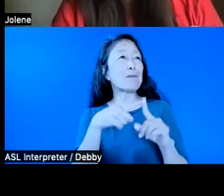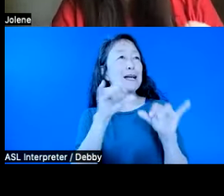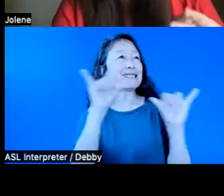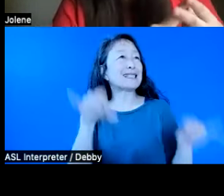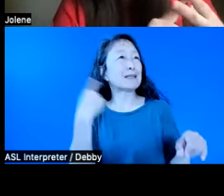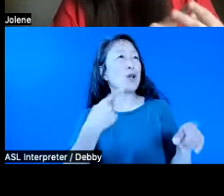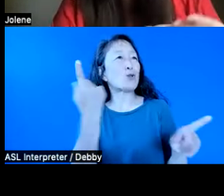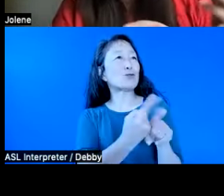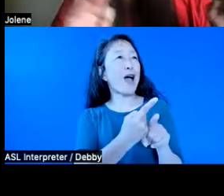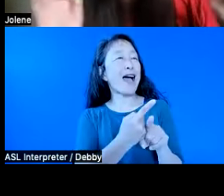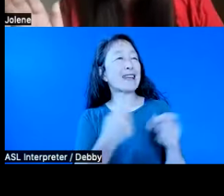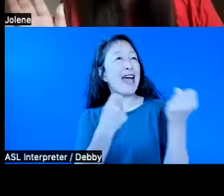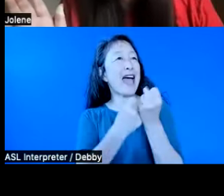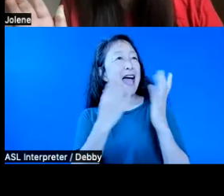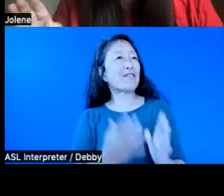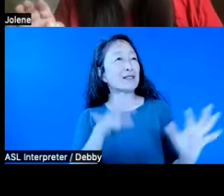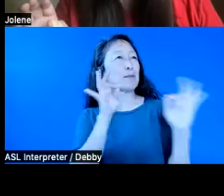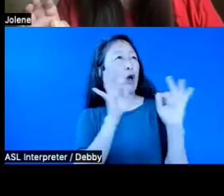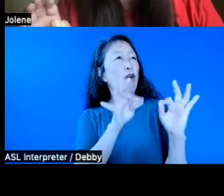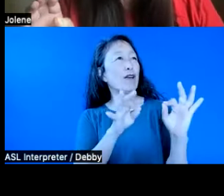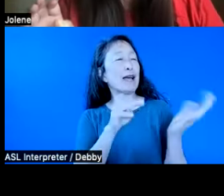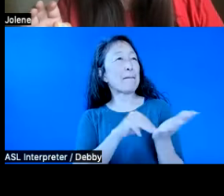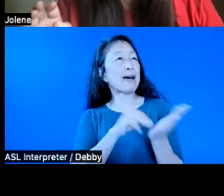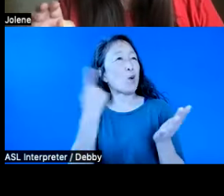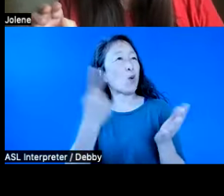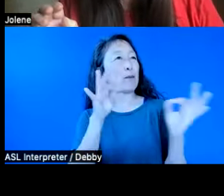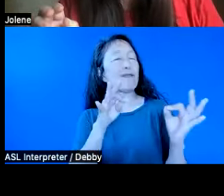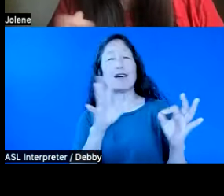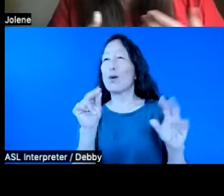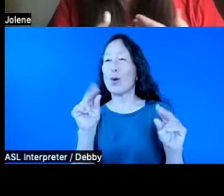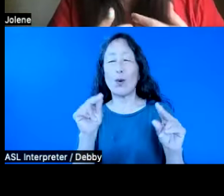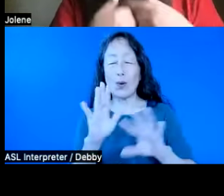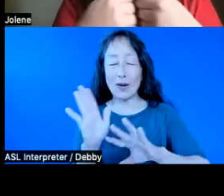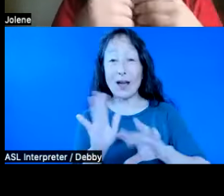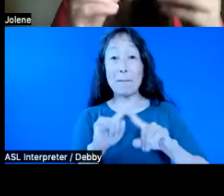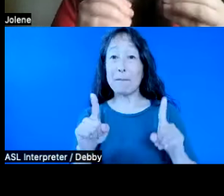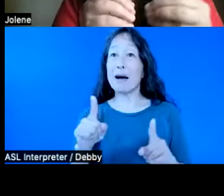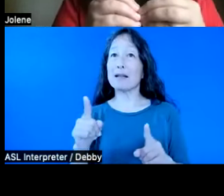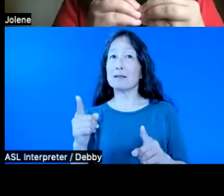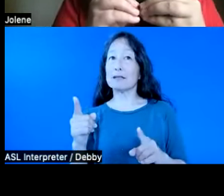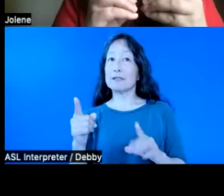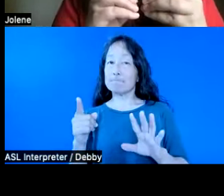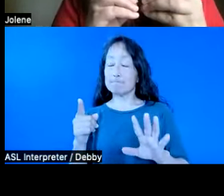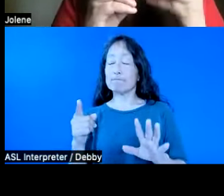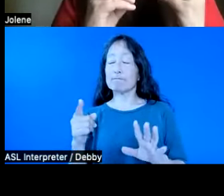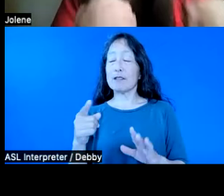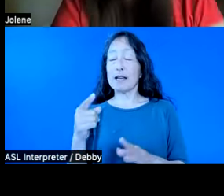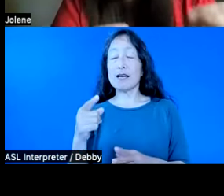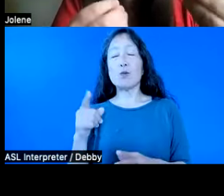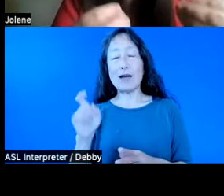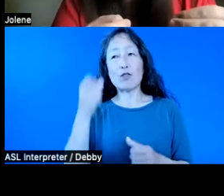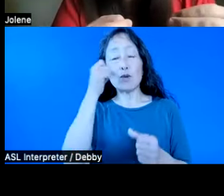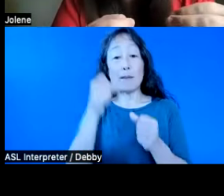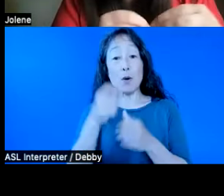that medical is always perfect or anything like that, but just this idea that what people say in community is